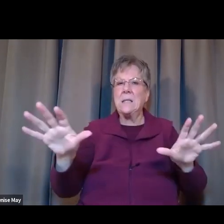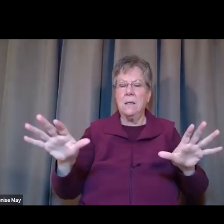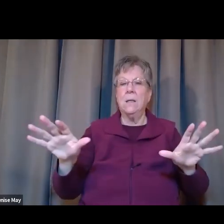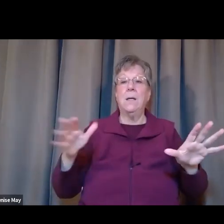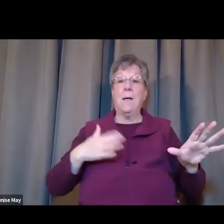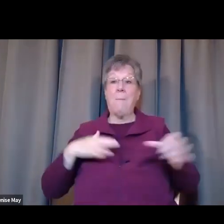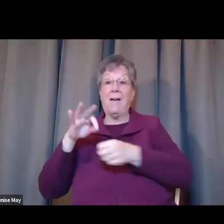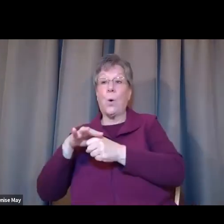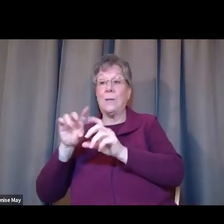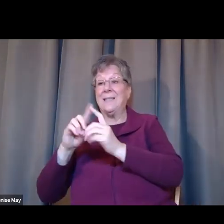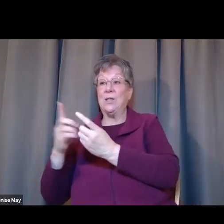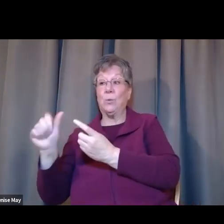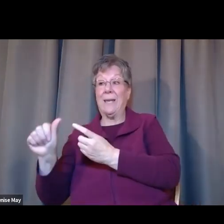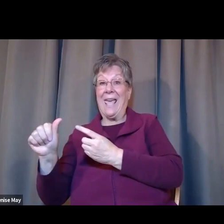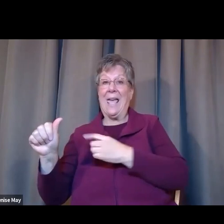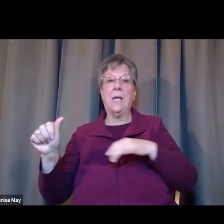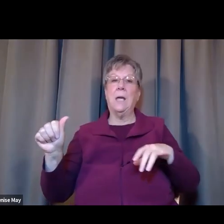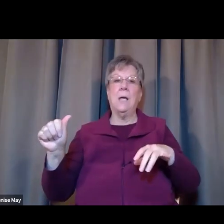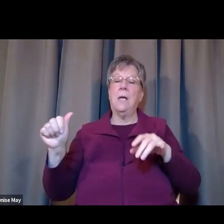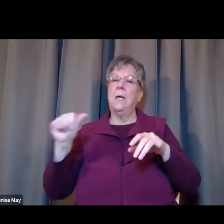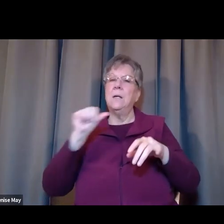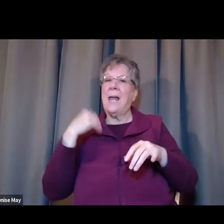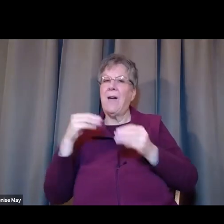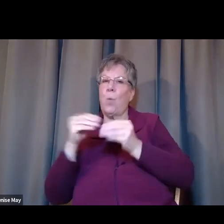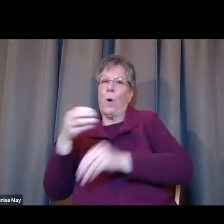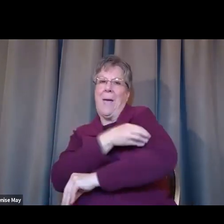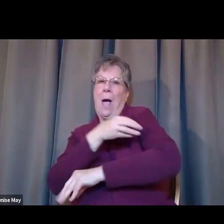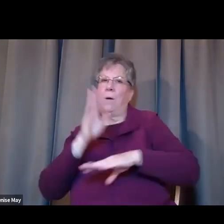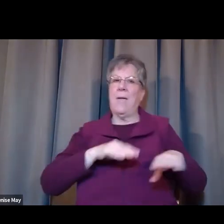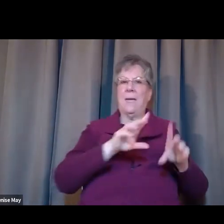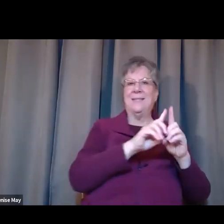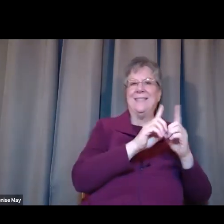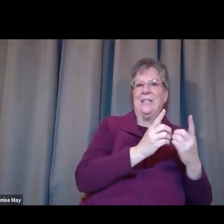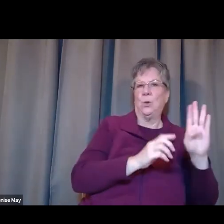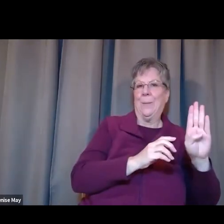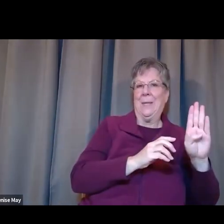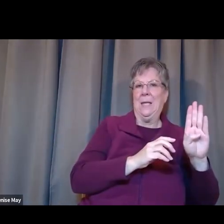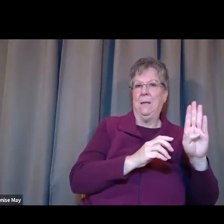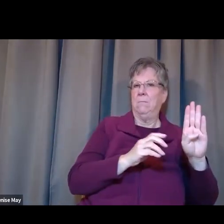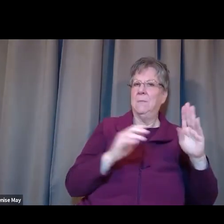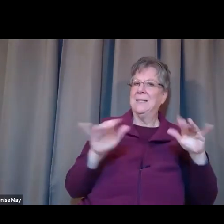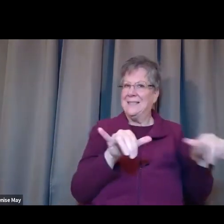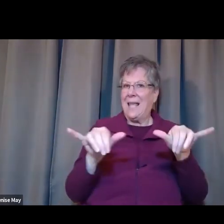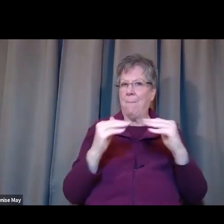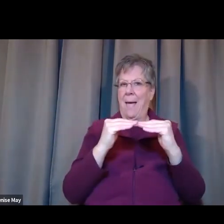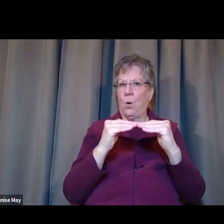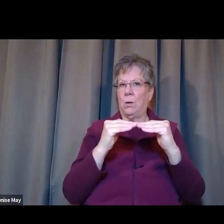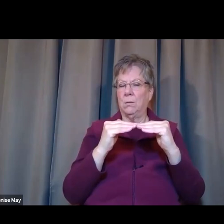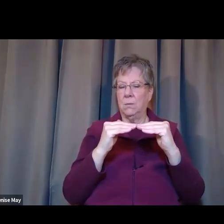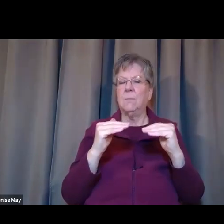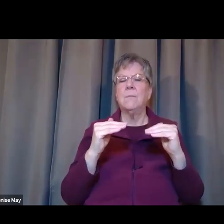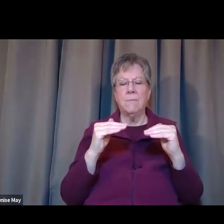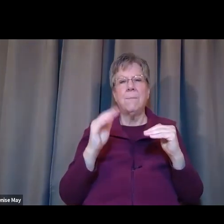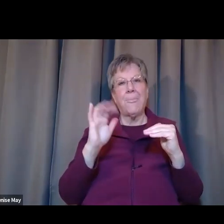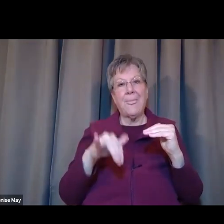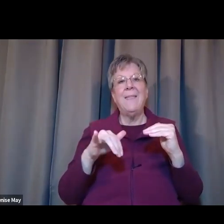A cannot contribute more towards representation than a voter in District B. That's a fairly, well,